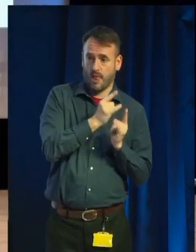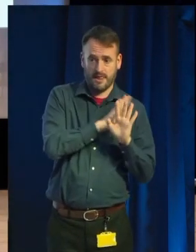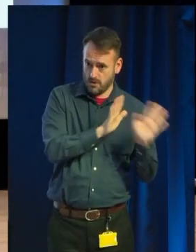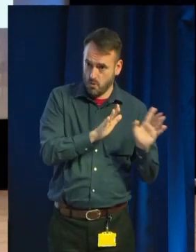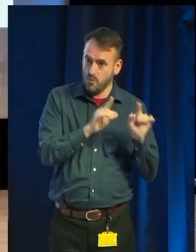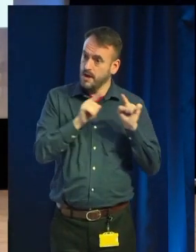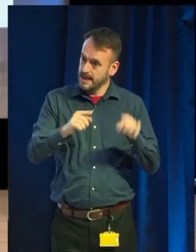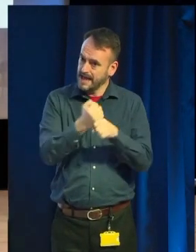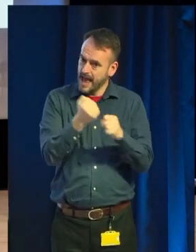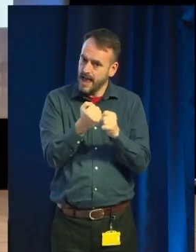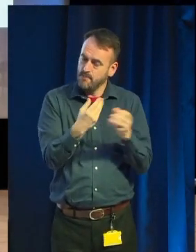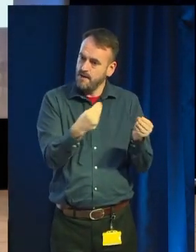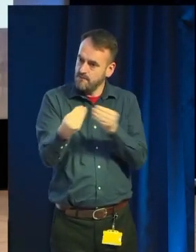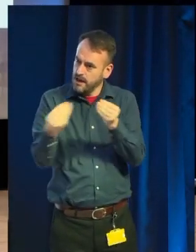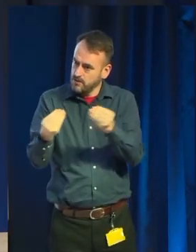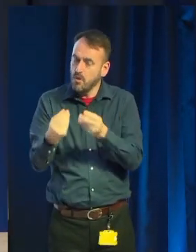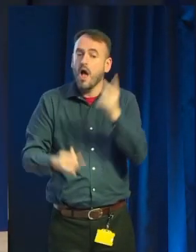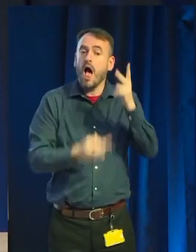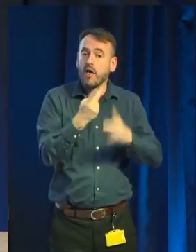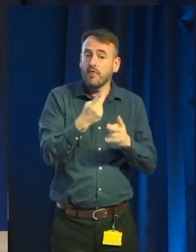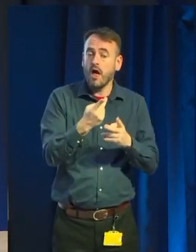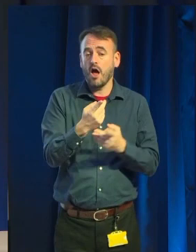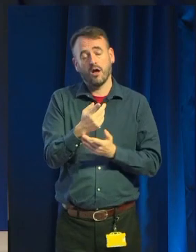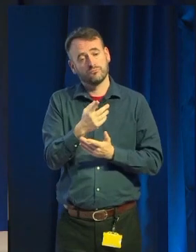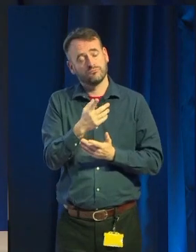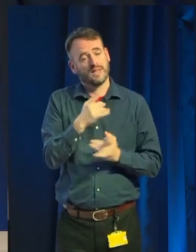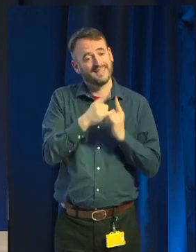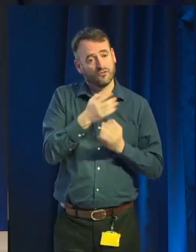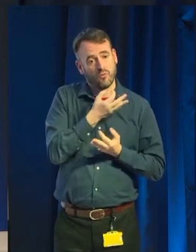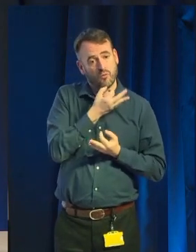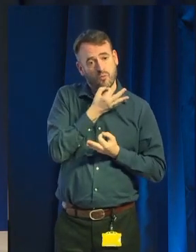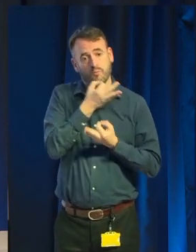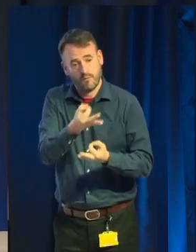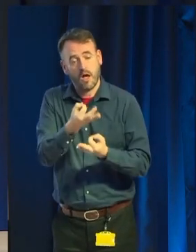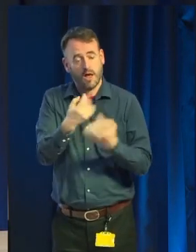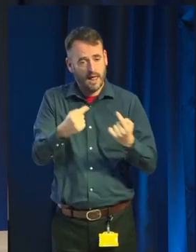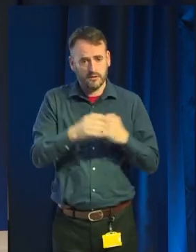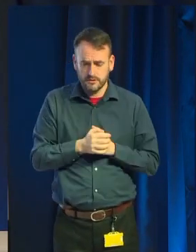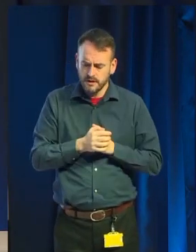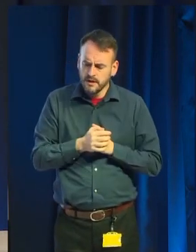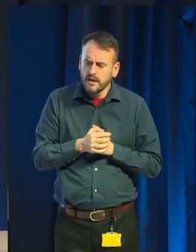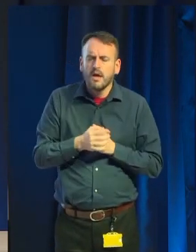And a lot of players playing Otome game look